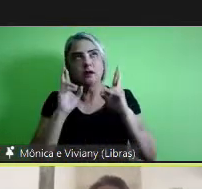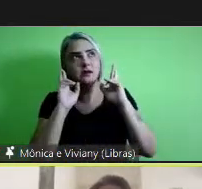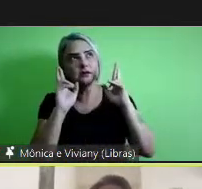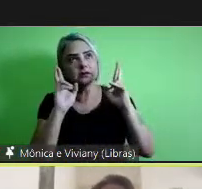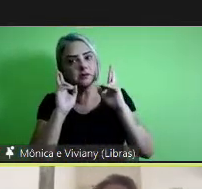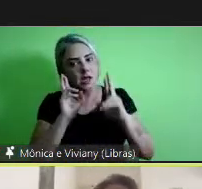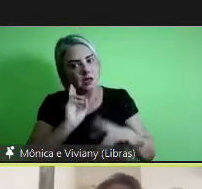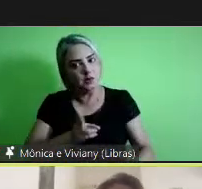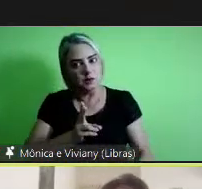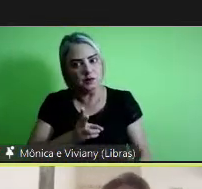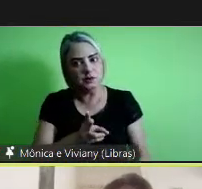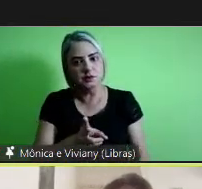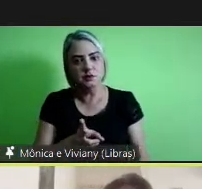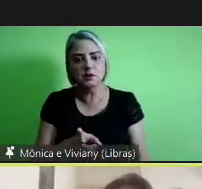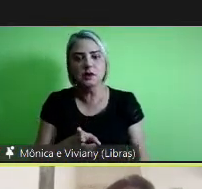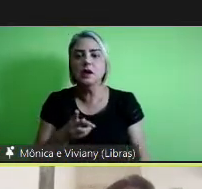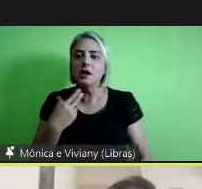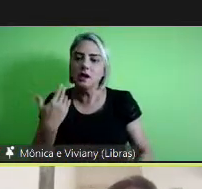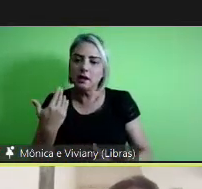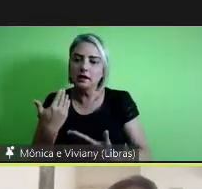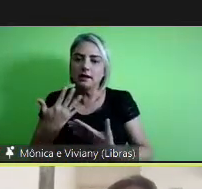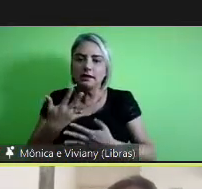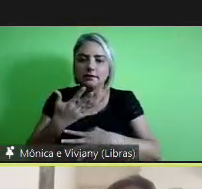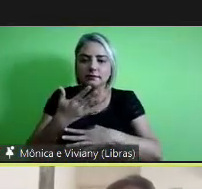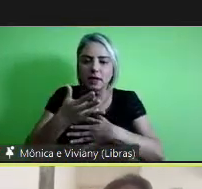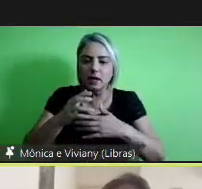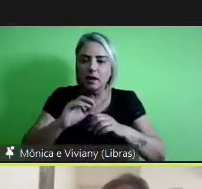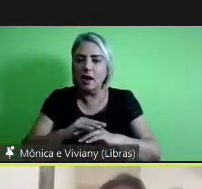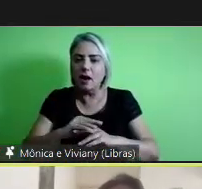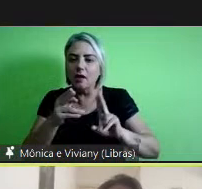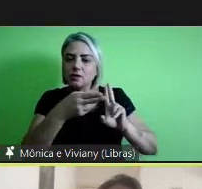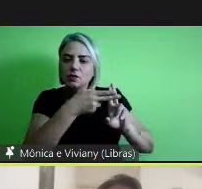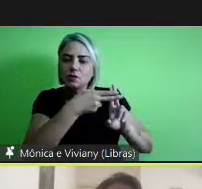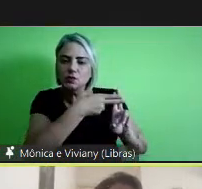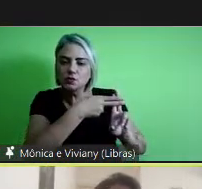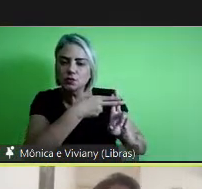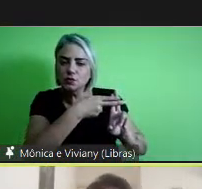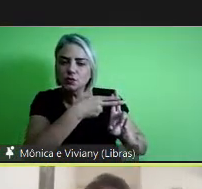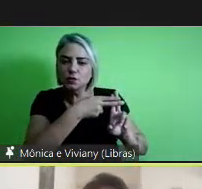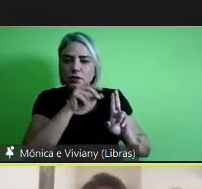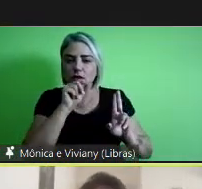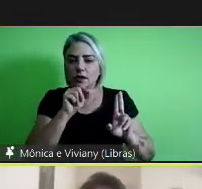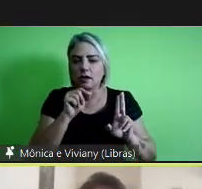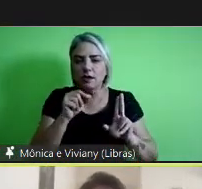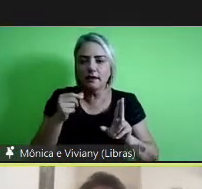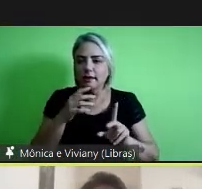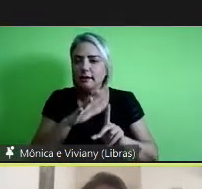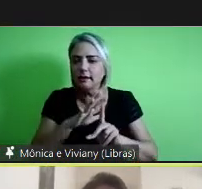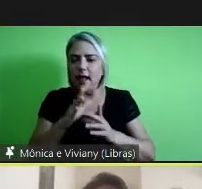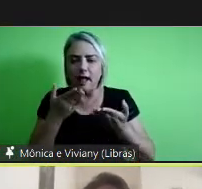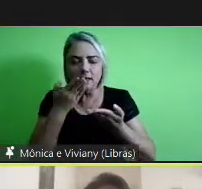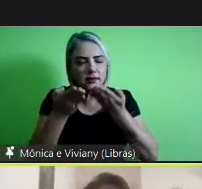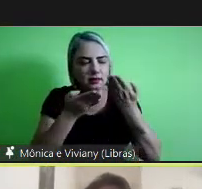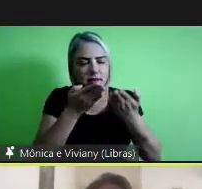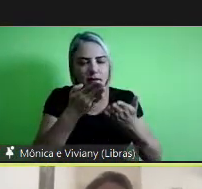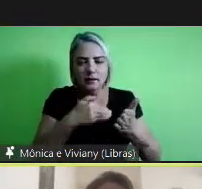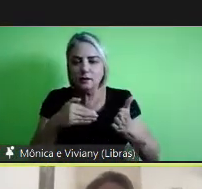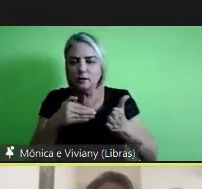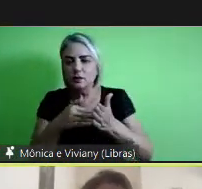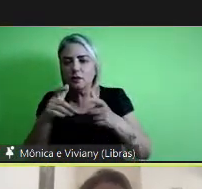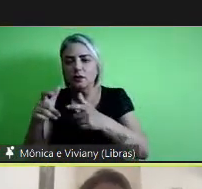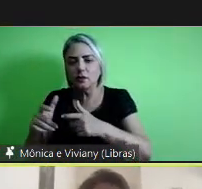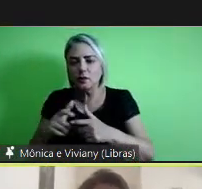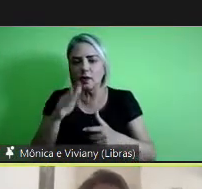forest for now, the rainforest. We hope it continues this way. And that we also have this